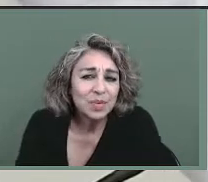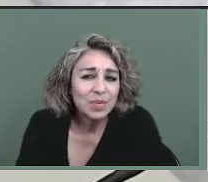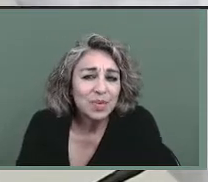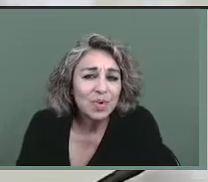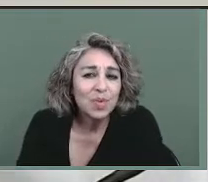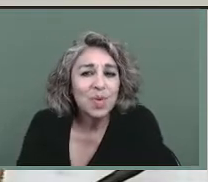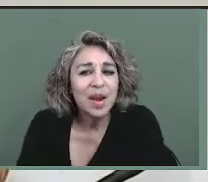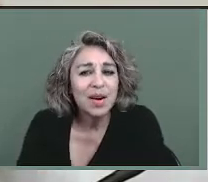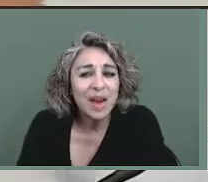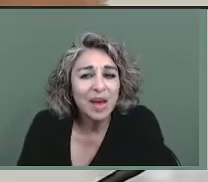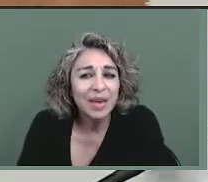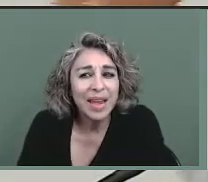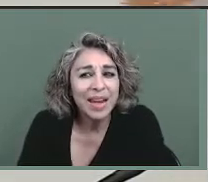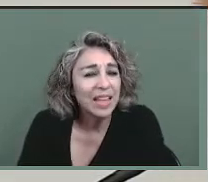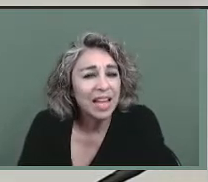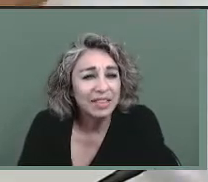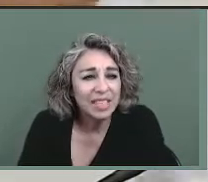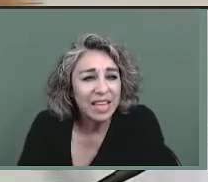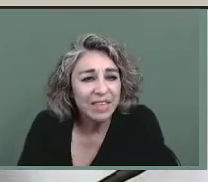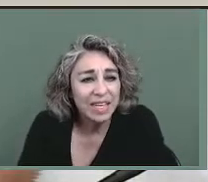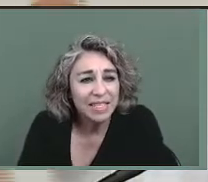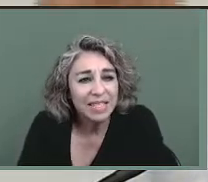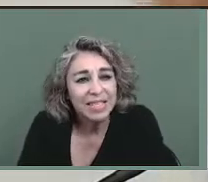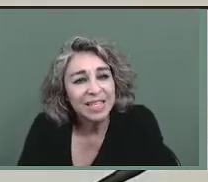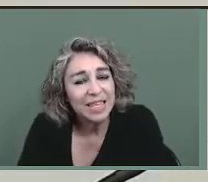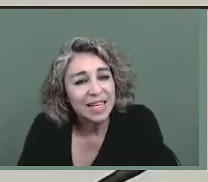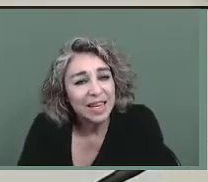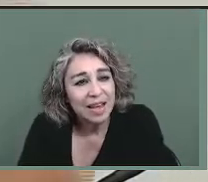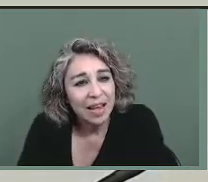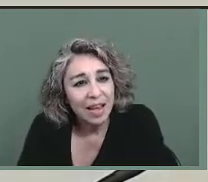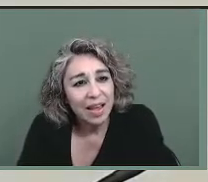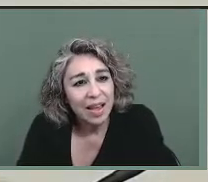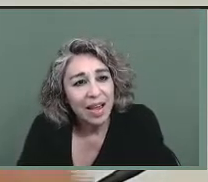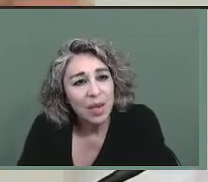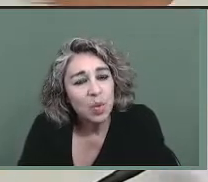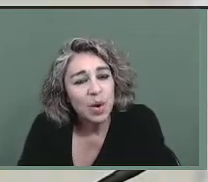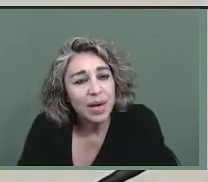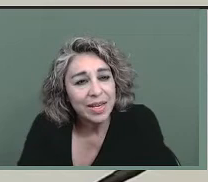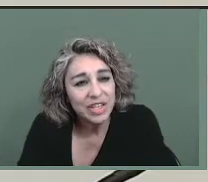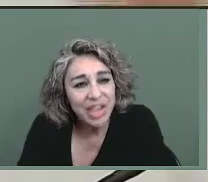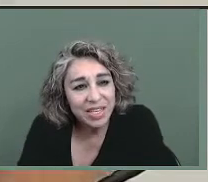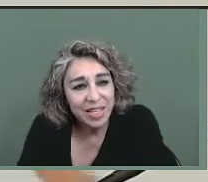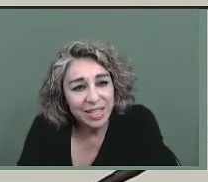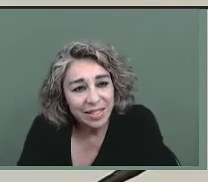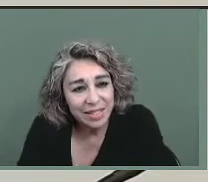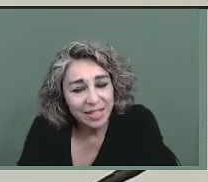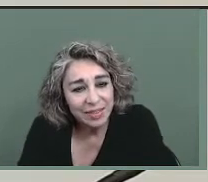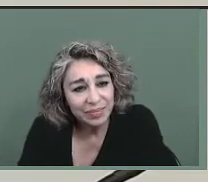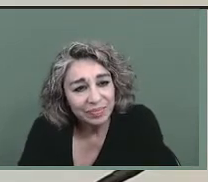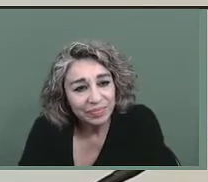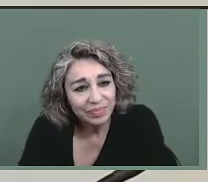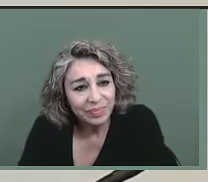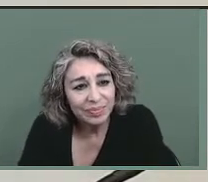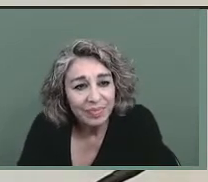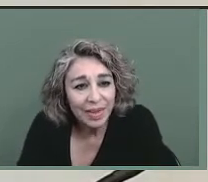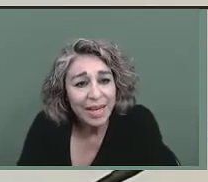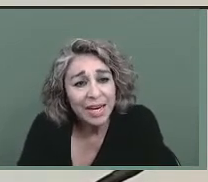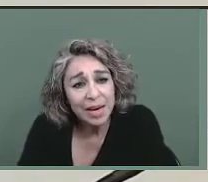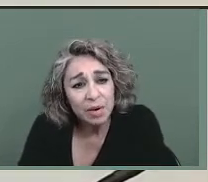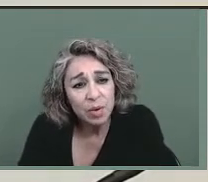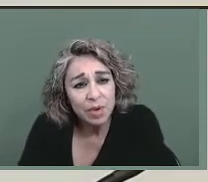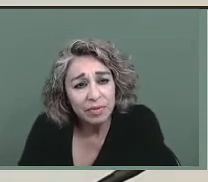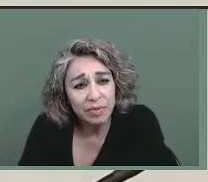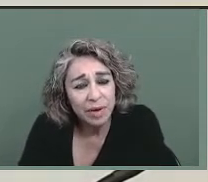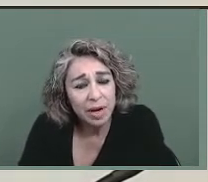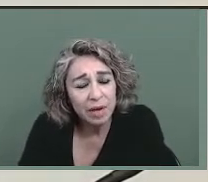Yes, we are now gaining a lot of savings, and we're going to change things. And